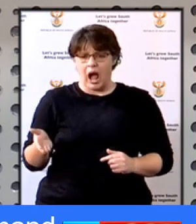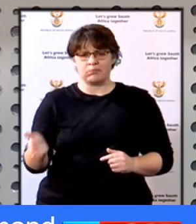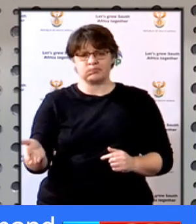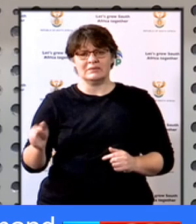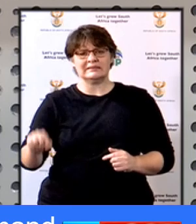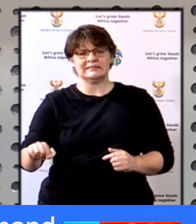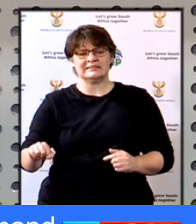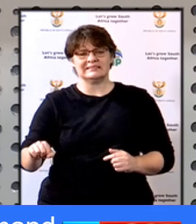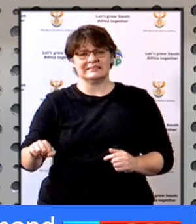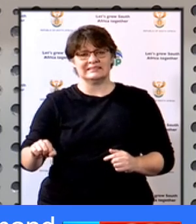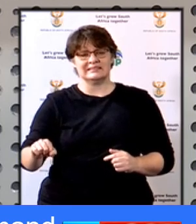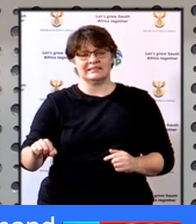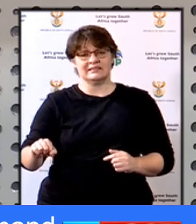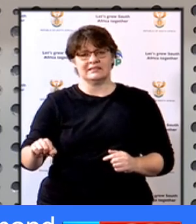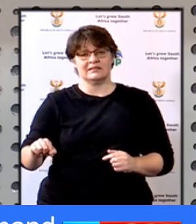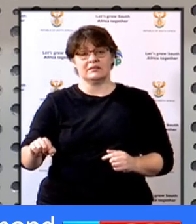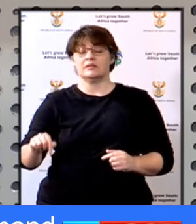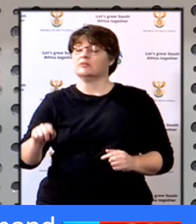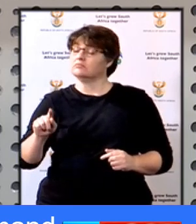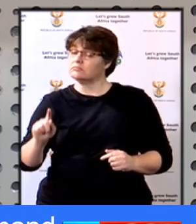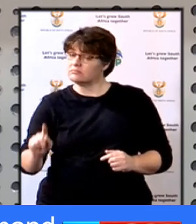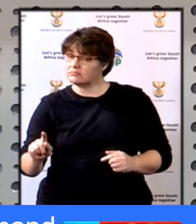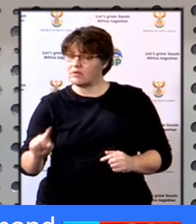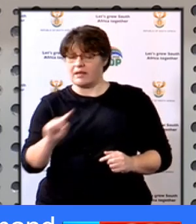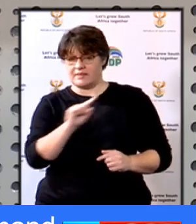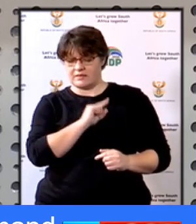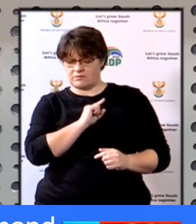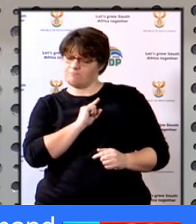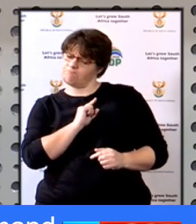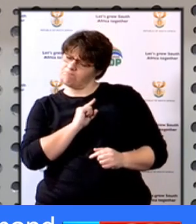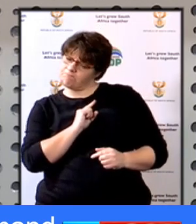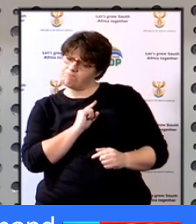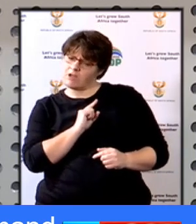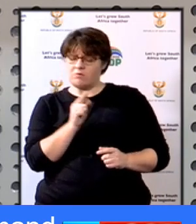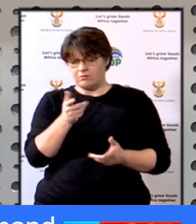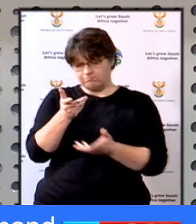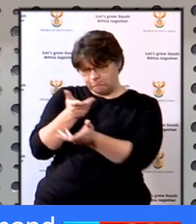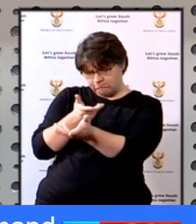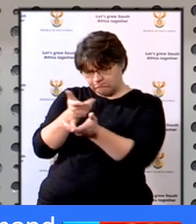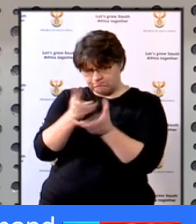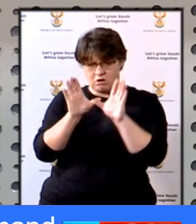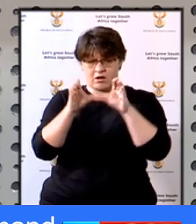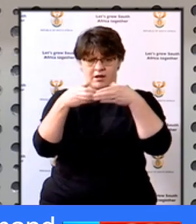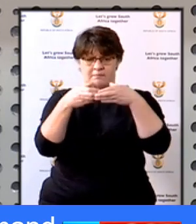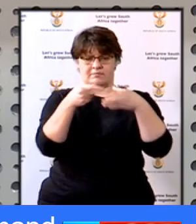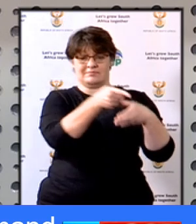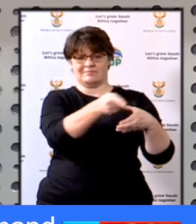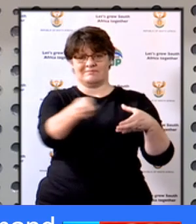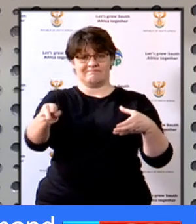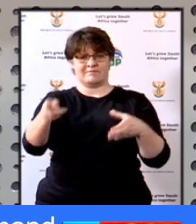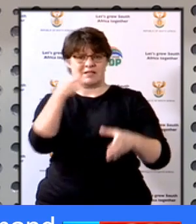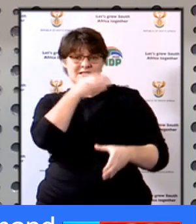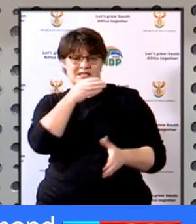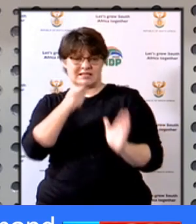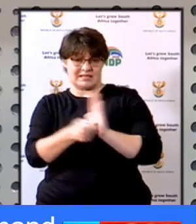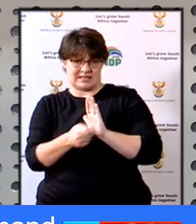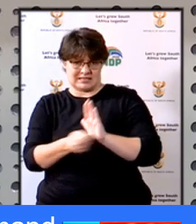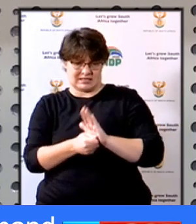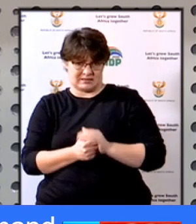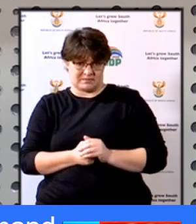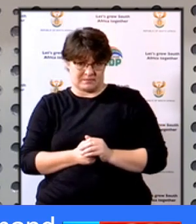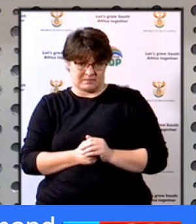for that reason, we've taken the view and we've communicated intensely with the industry that it can't be